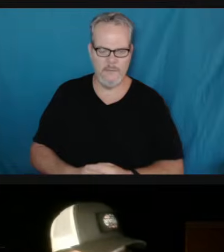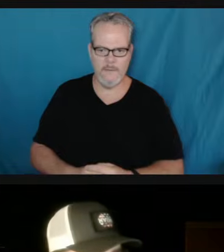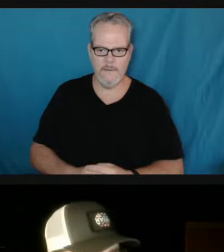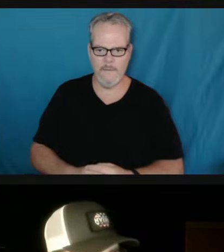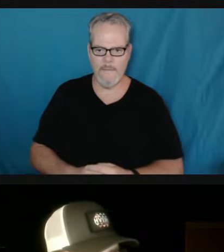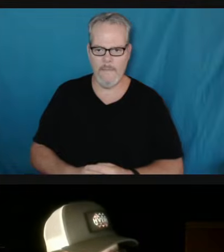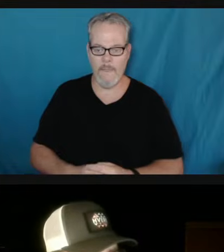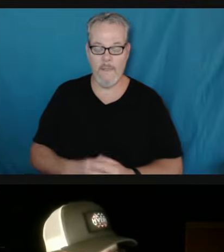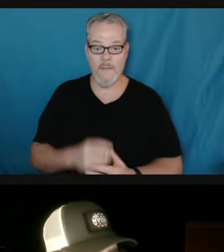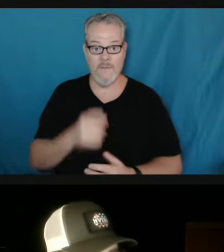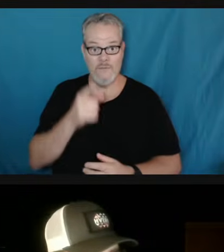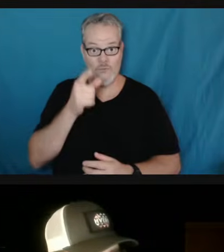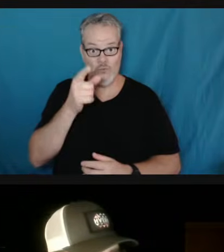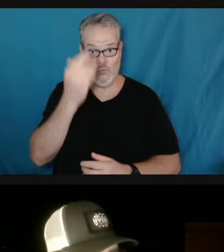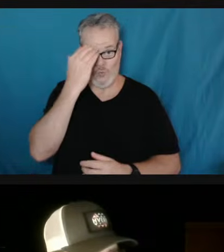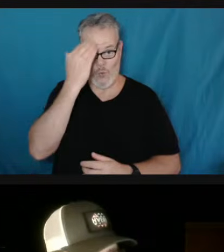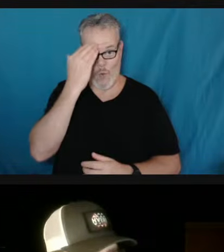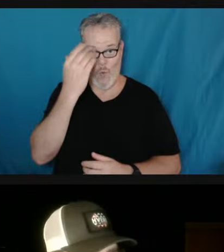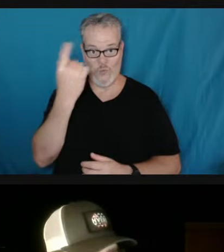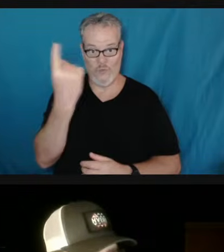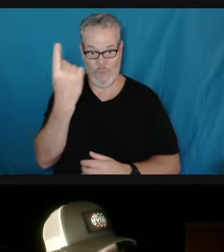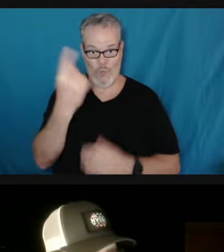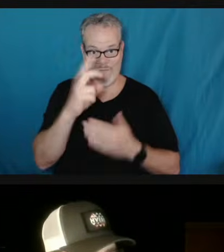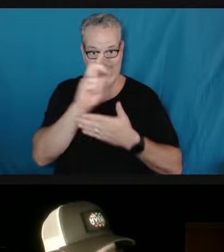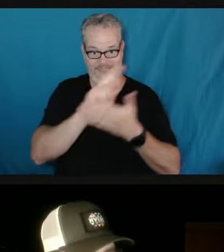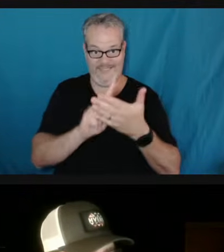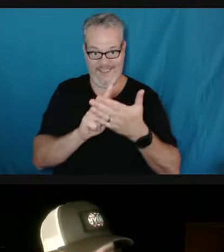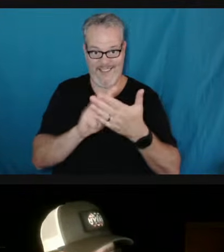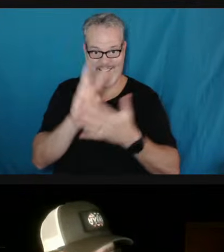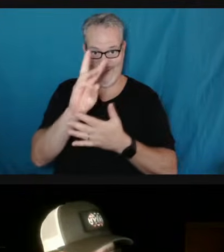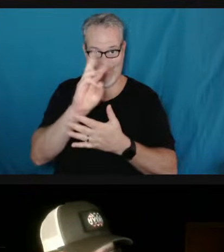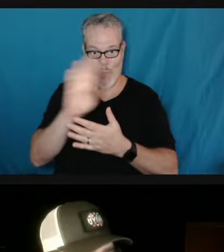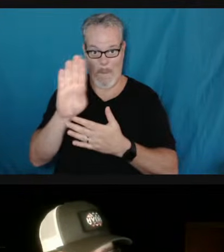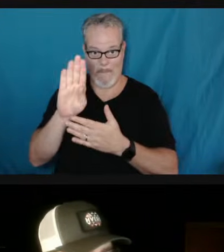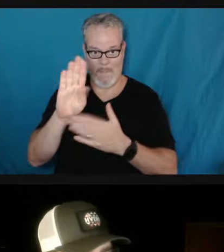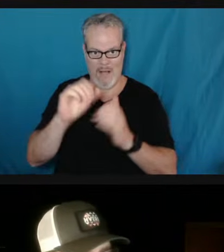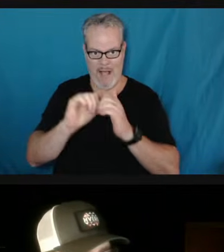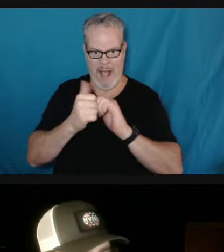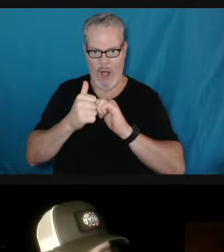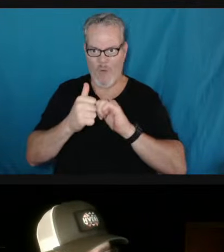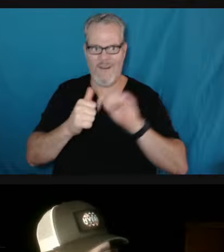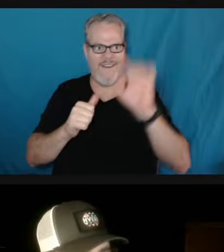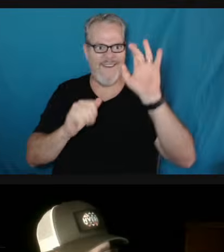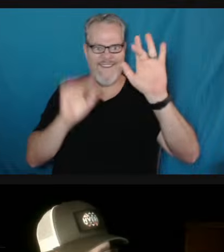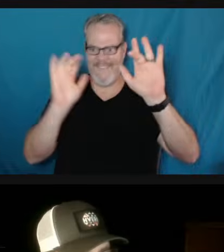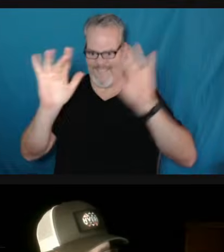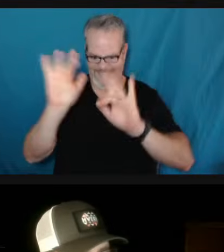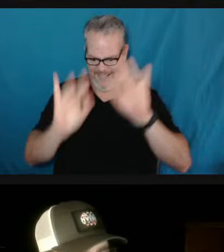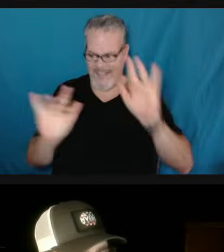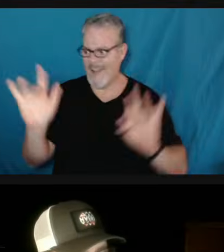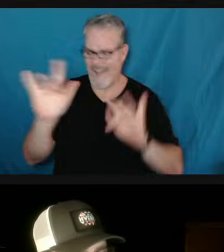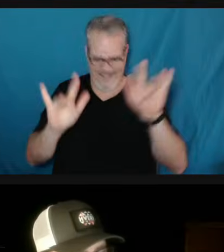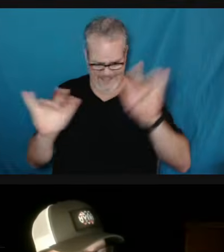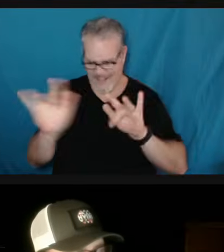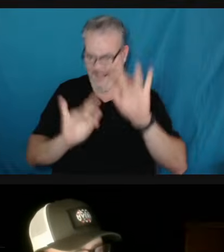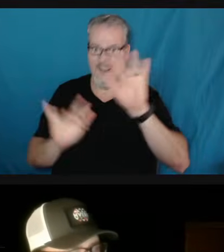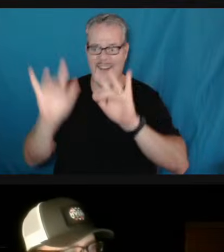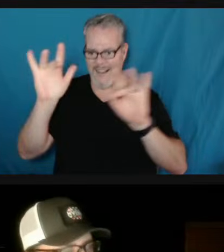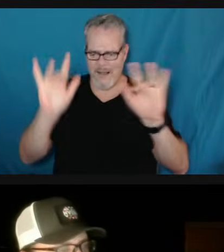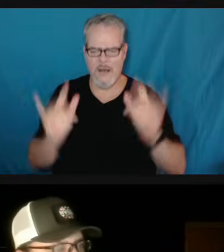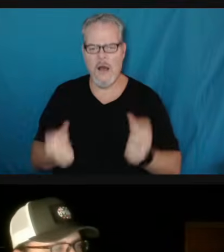someone who designs websites, right, and you think about how many clicks it takes for someone to get the information they